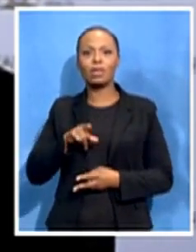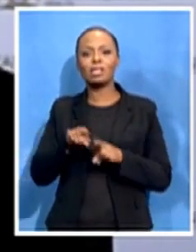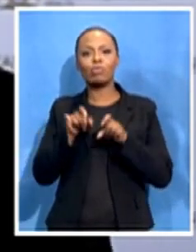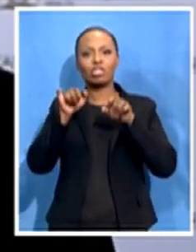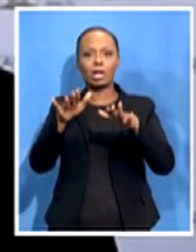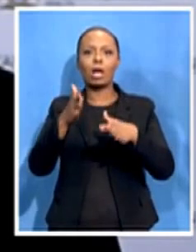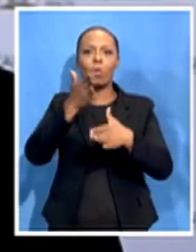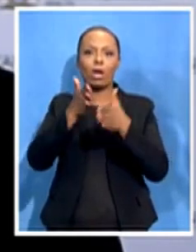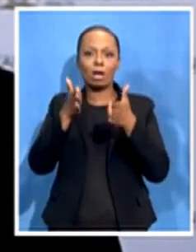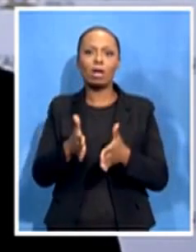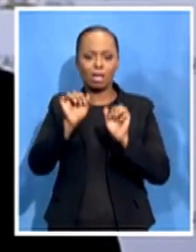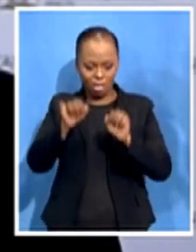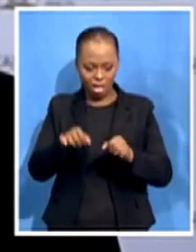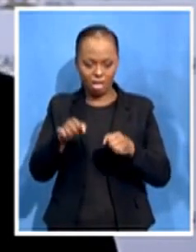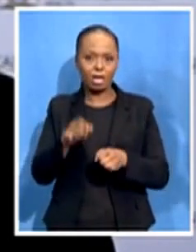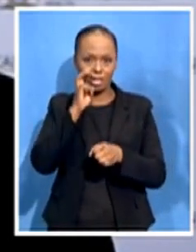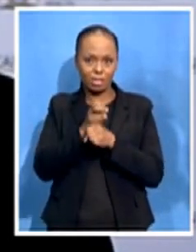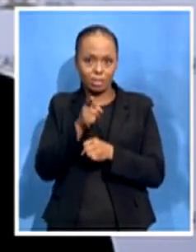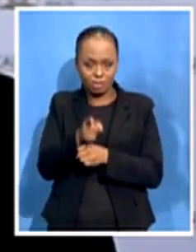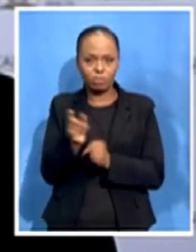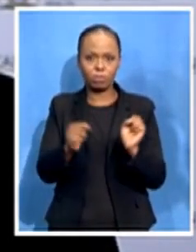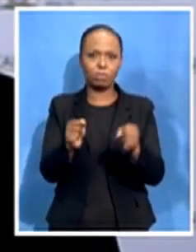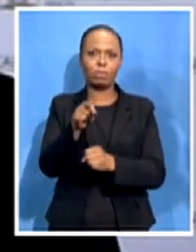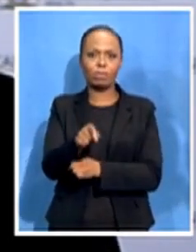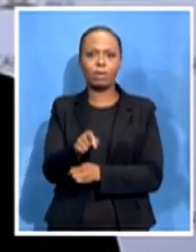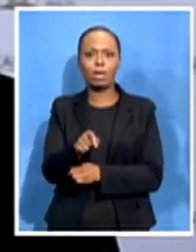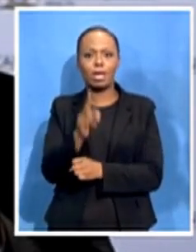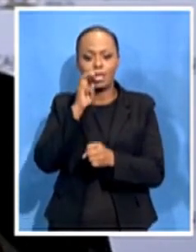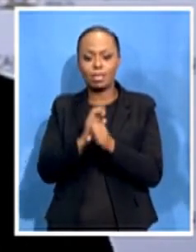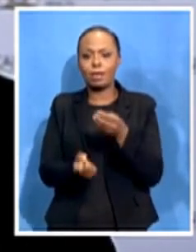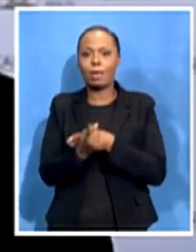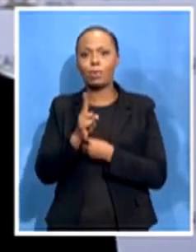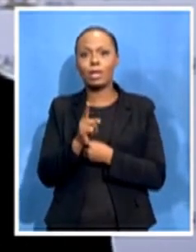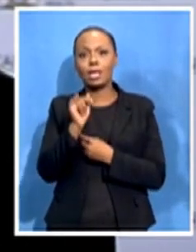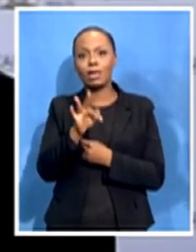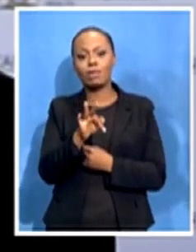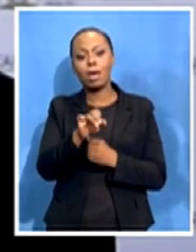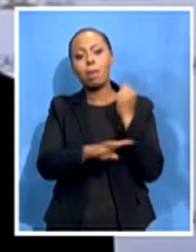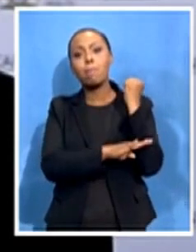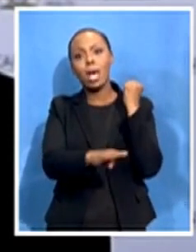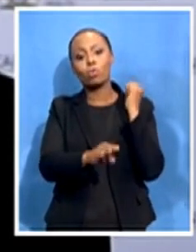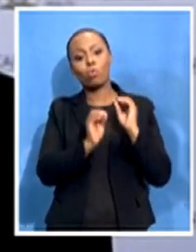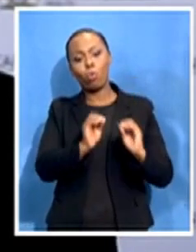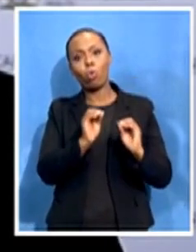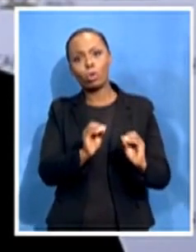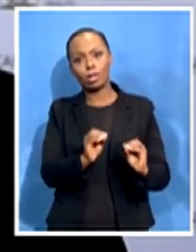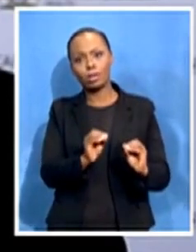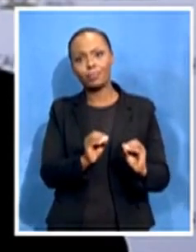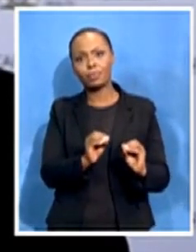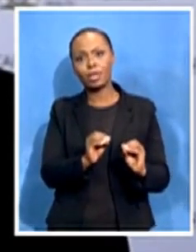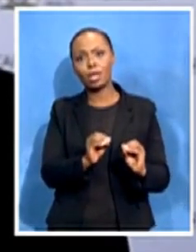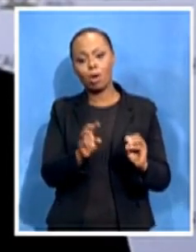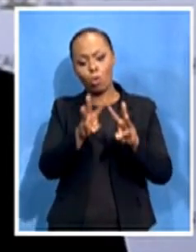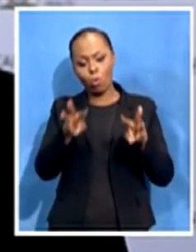happen, if there is a bed in the ward where the patients are supposed to be sent to, then